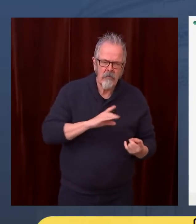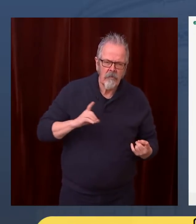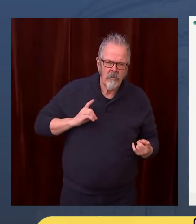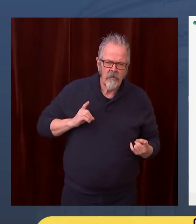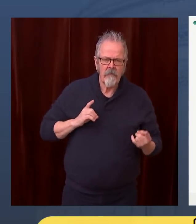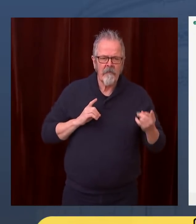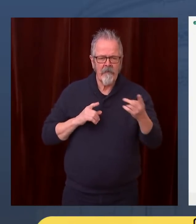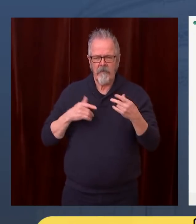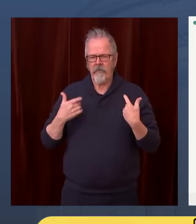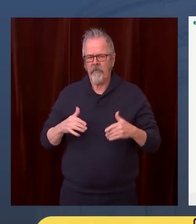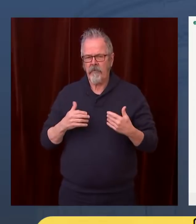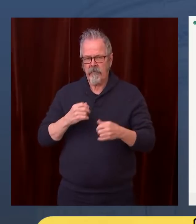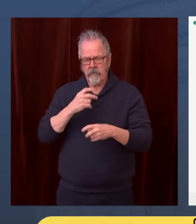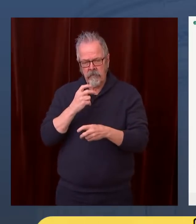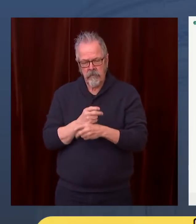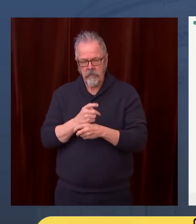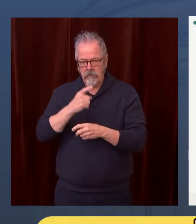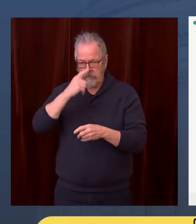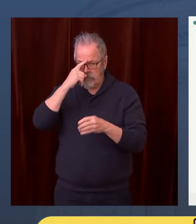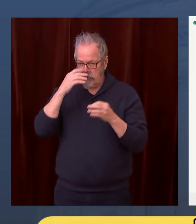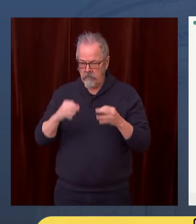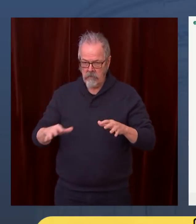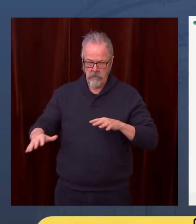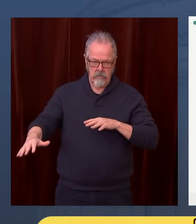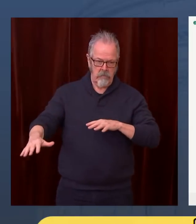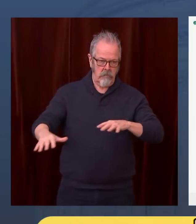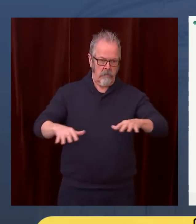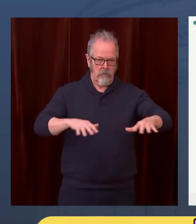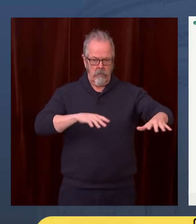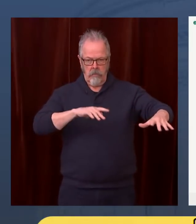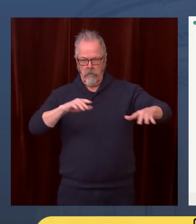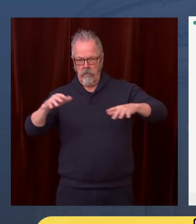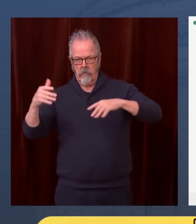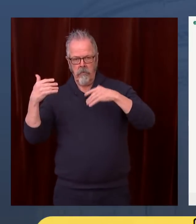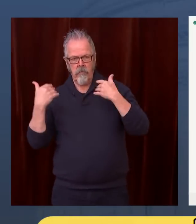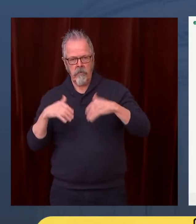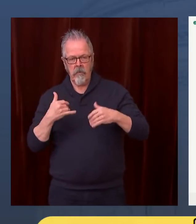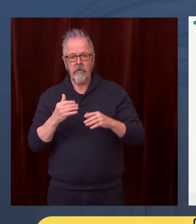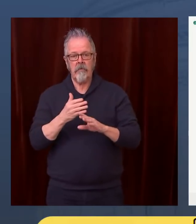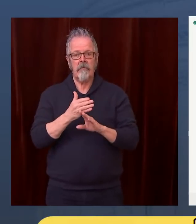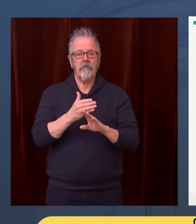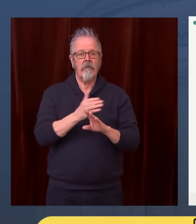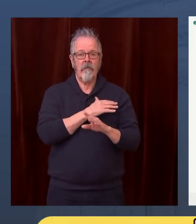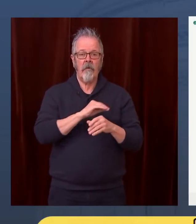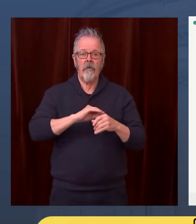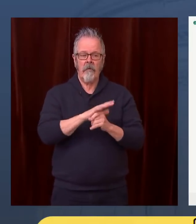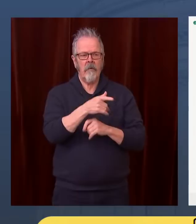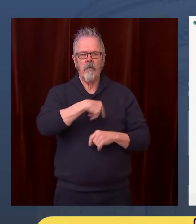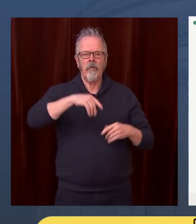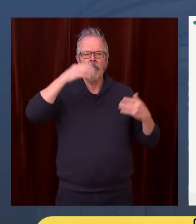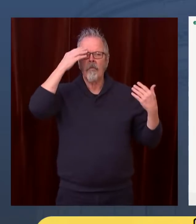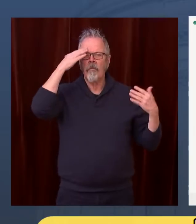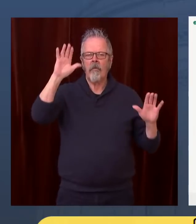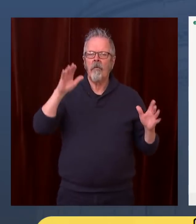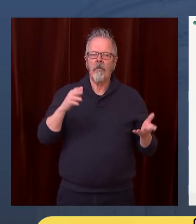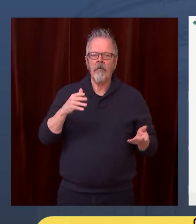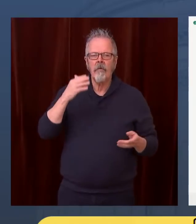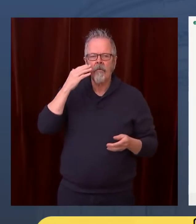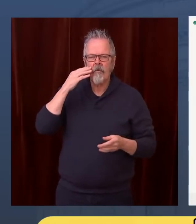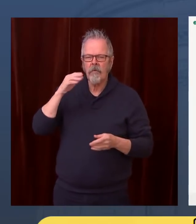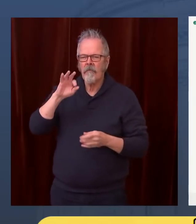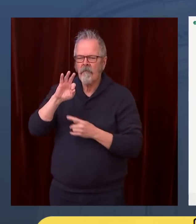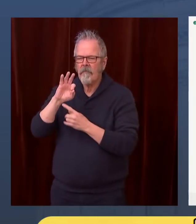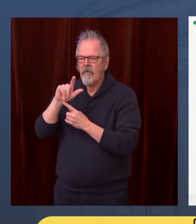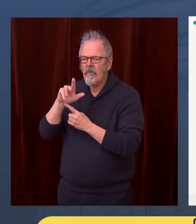our health. And before any of us knew what COVID was, those folks were making everyday health decisions in flu season and in mumps outbreaks and